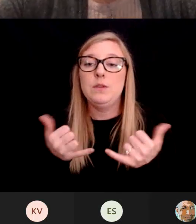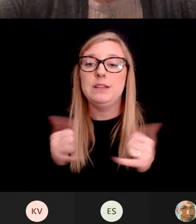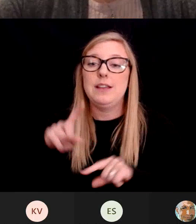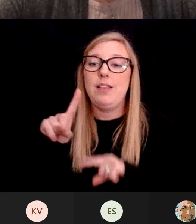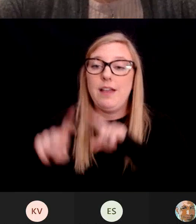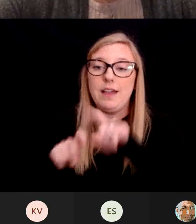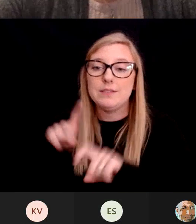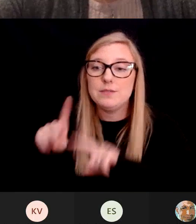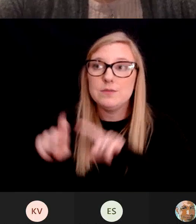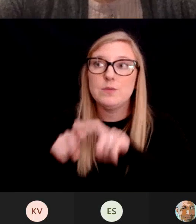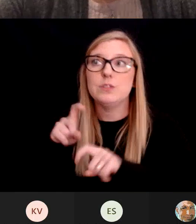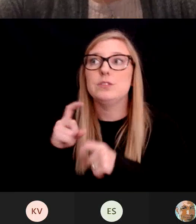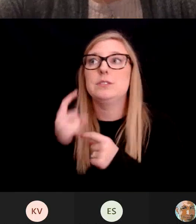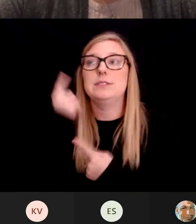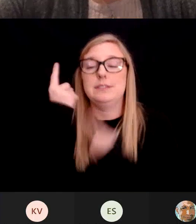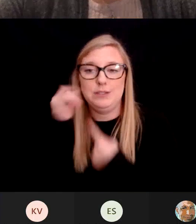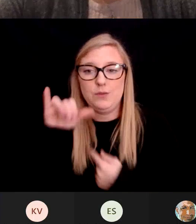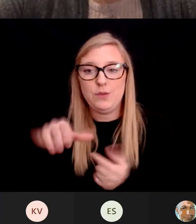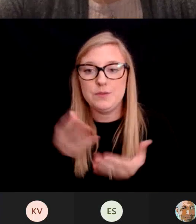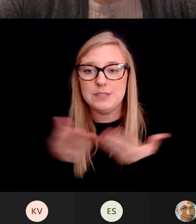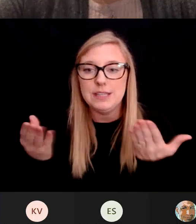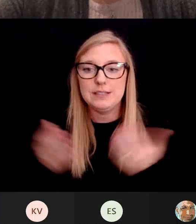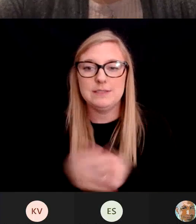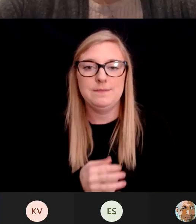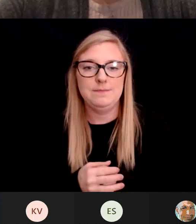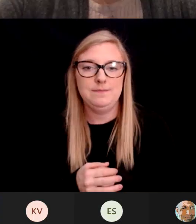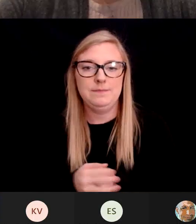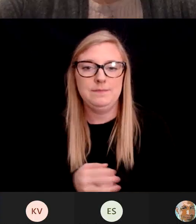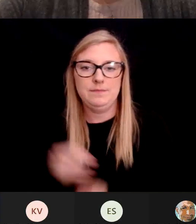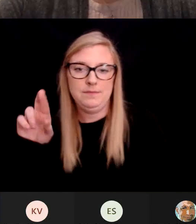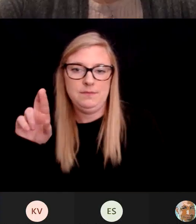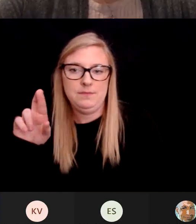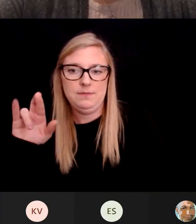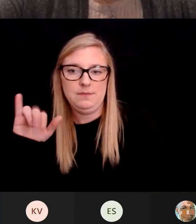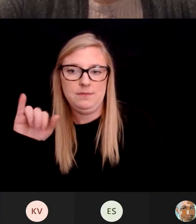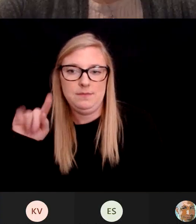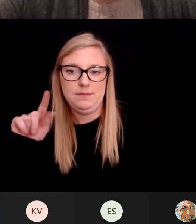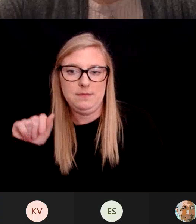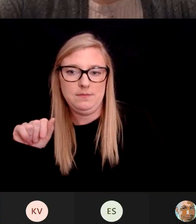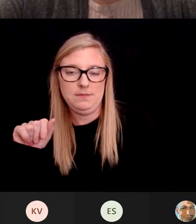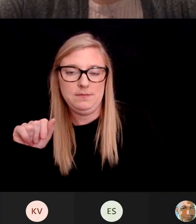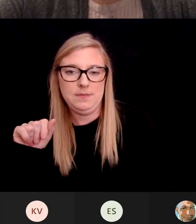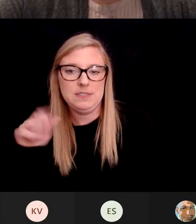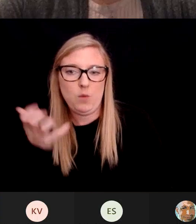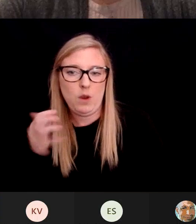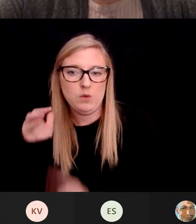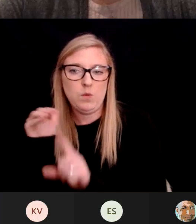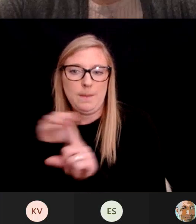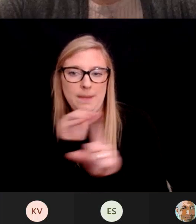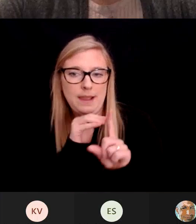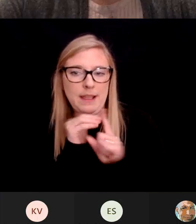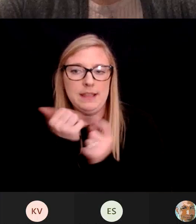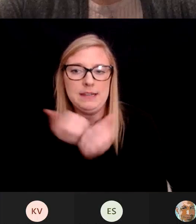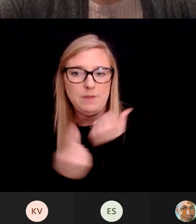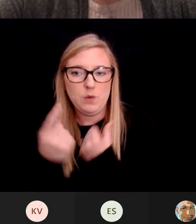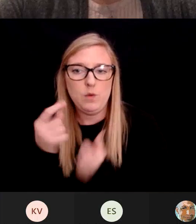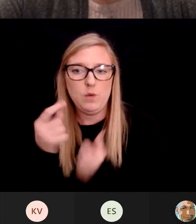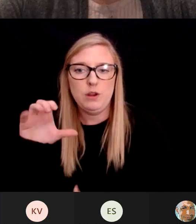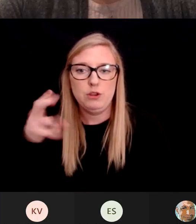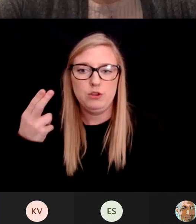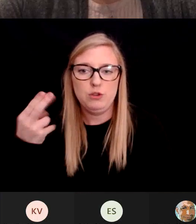those things. All right, Matt, this is Rita, and I'd like to remind everyone the chat is